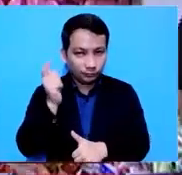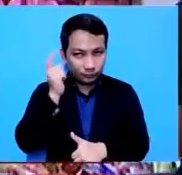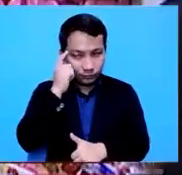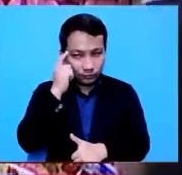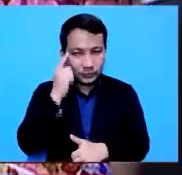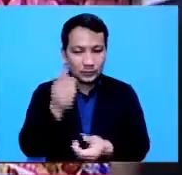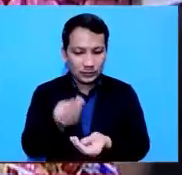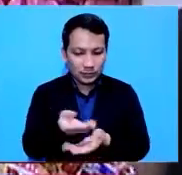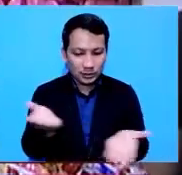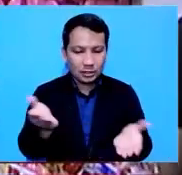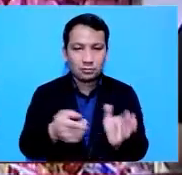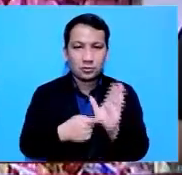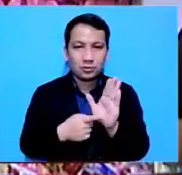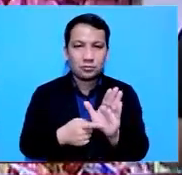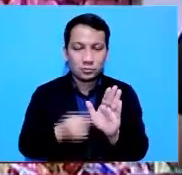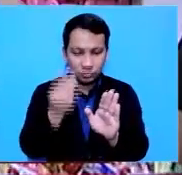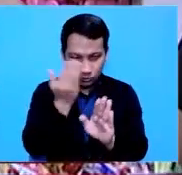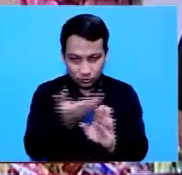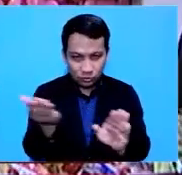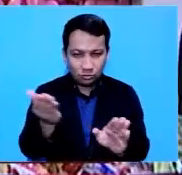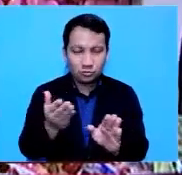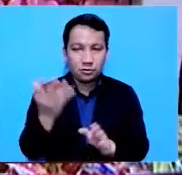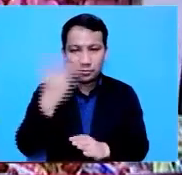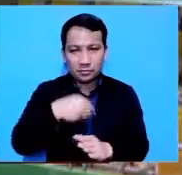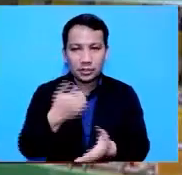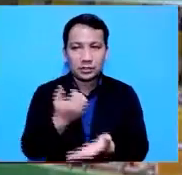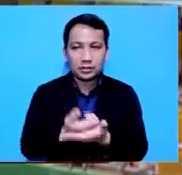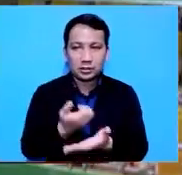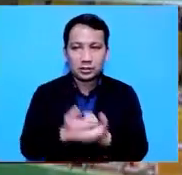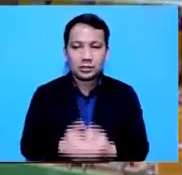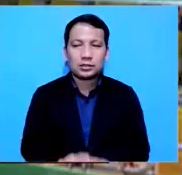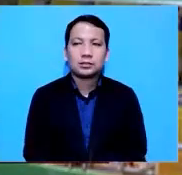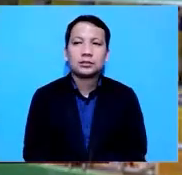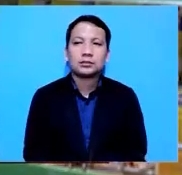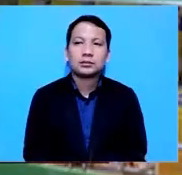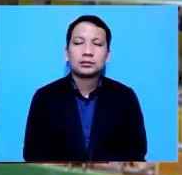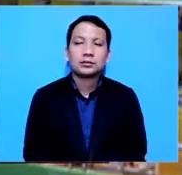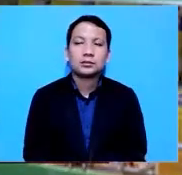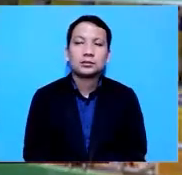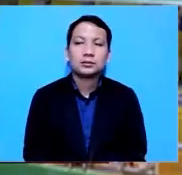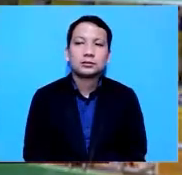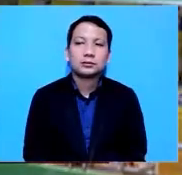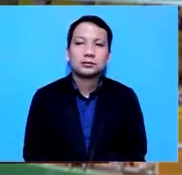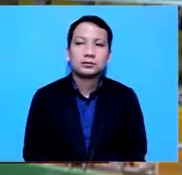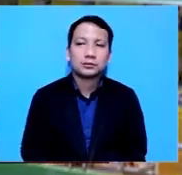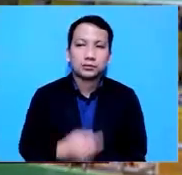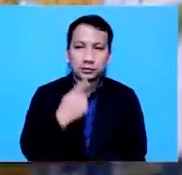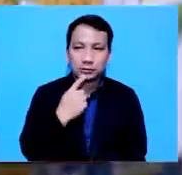sa taong bayan ang pagganda ng ekonomiya. It's not just growth that matters.